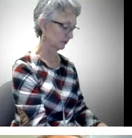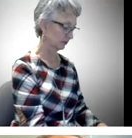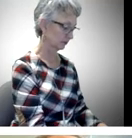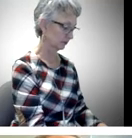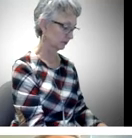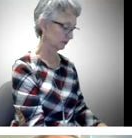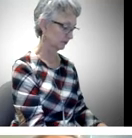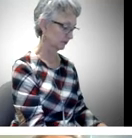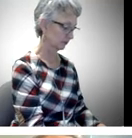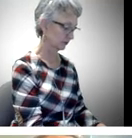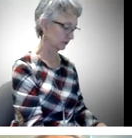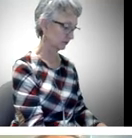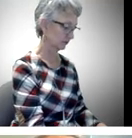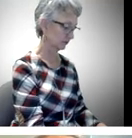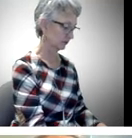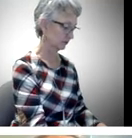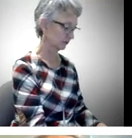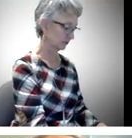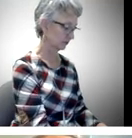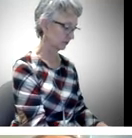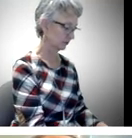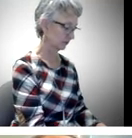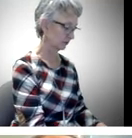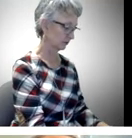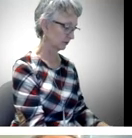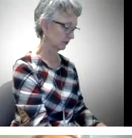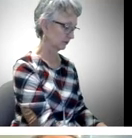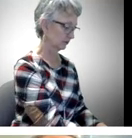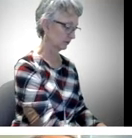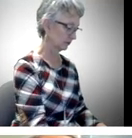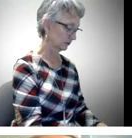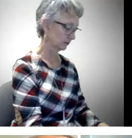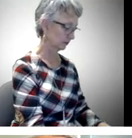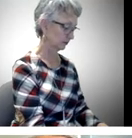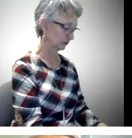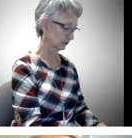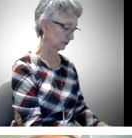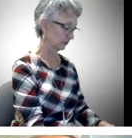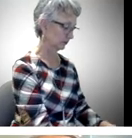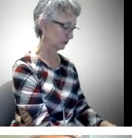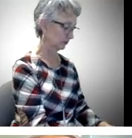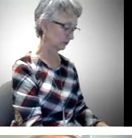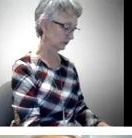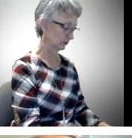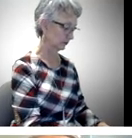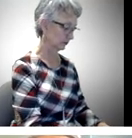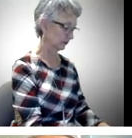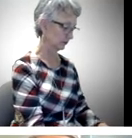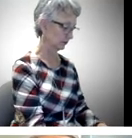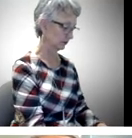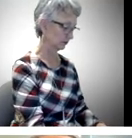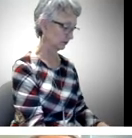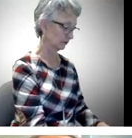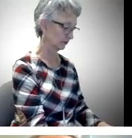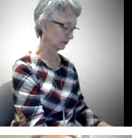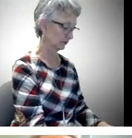can also assist the person with a disability in understanding the records. You know, as a lawyer who's represented people with